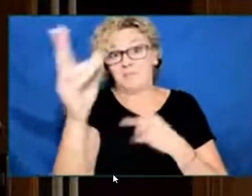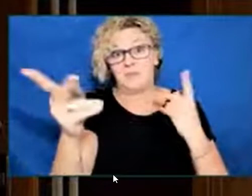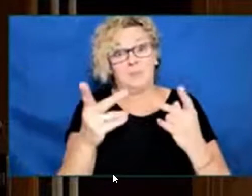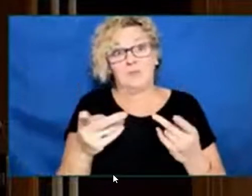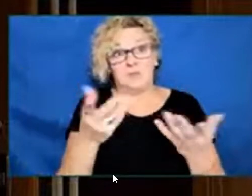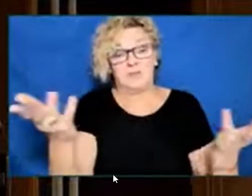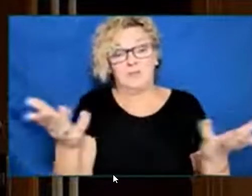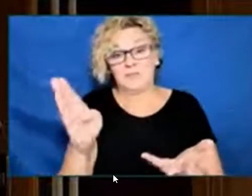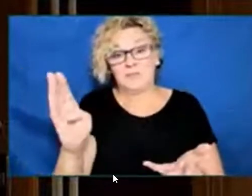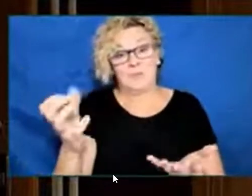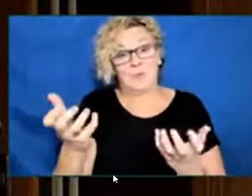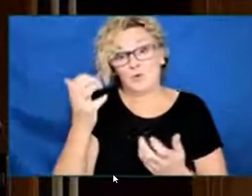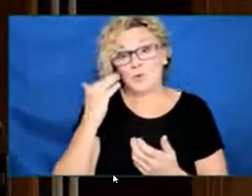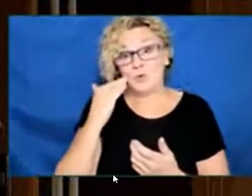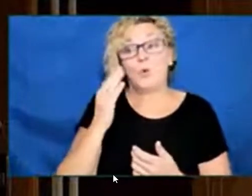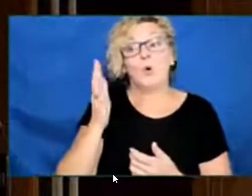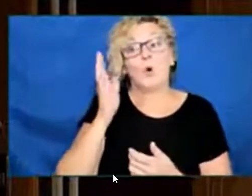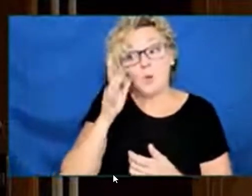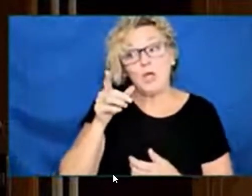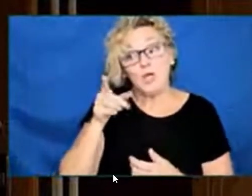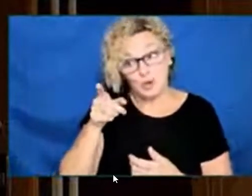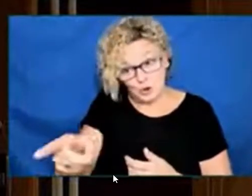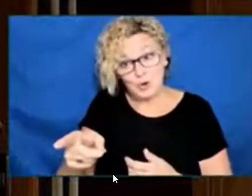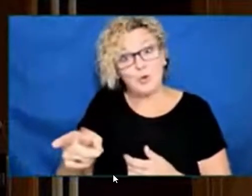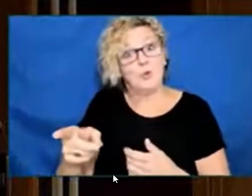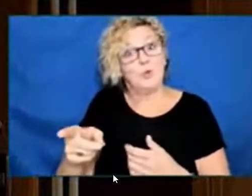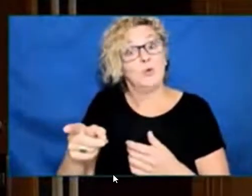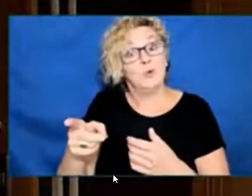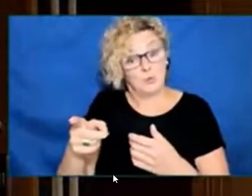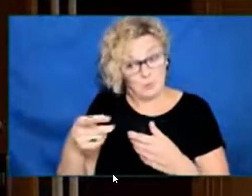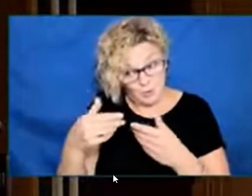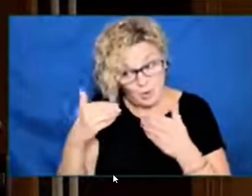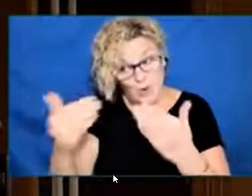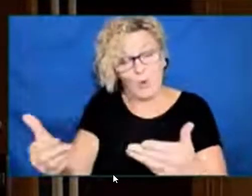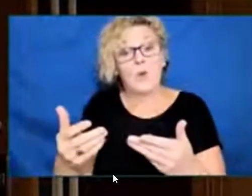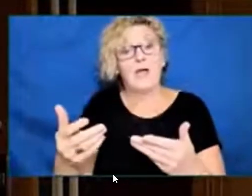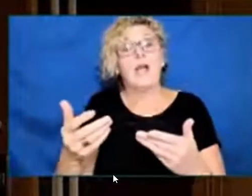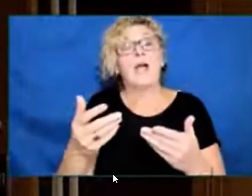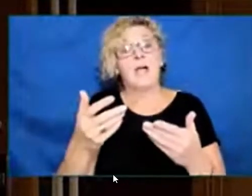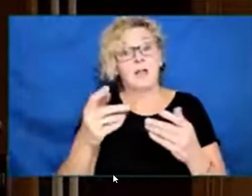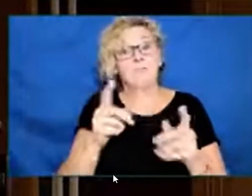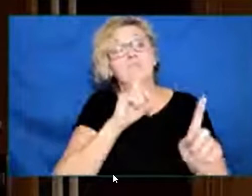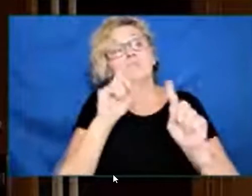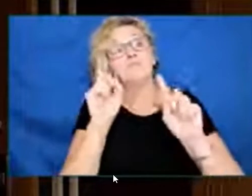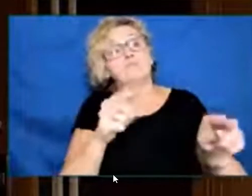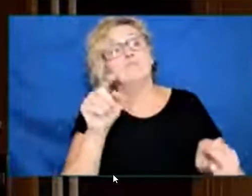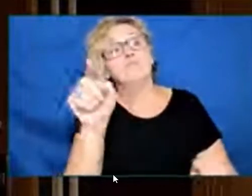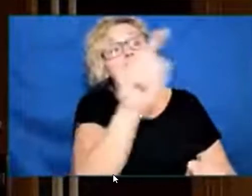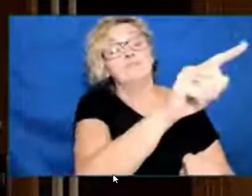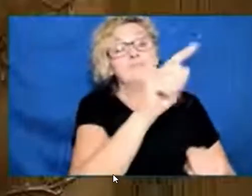will he today issue that directive? And if not, why not?